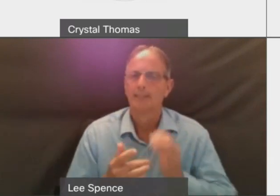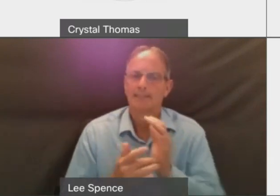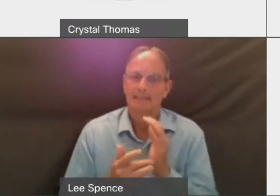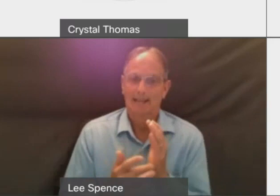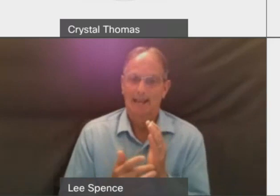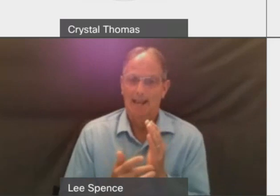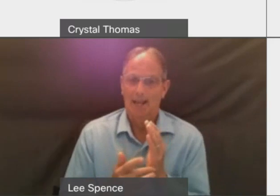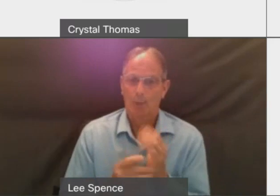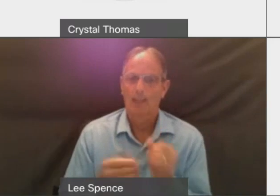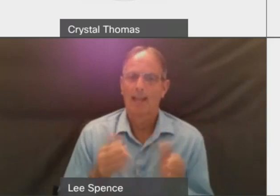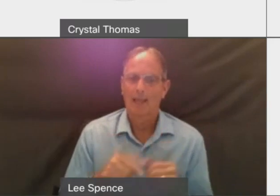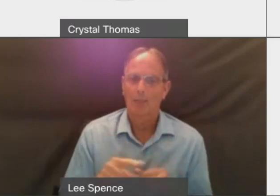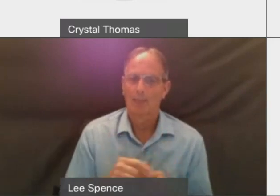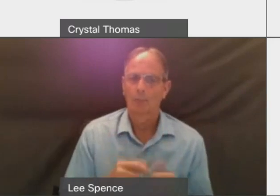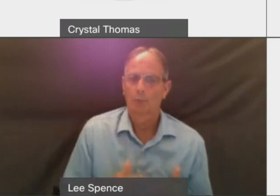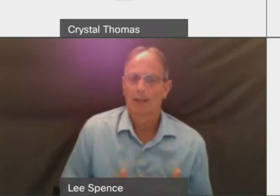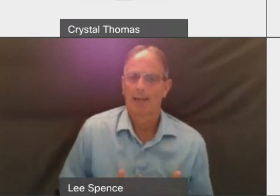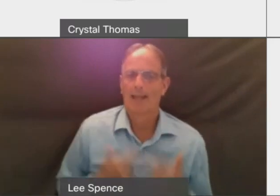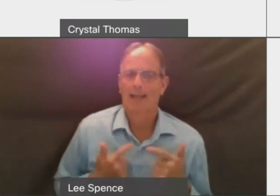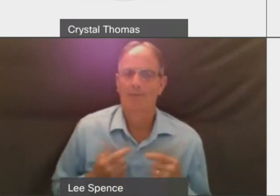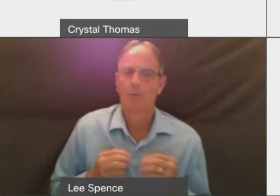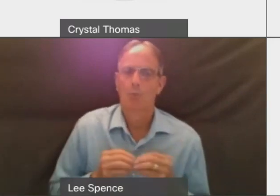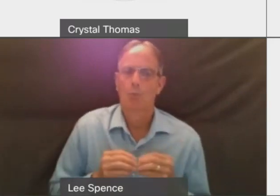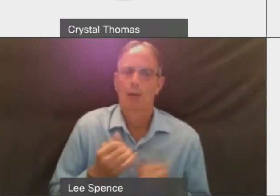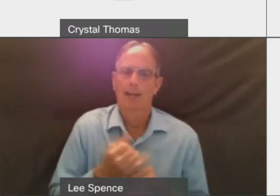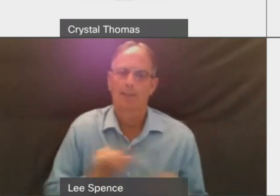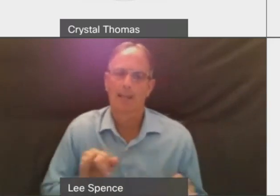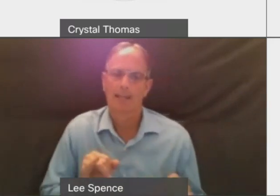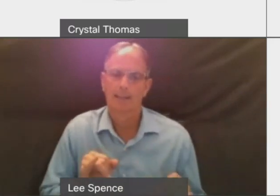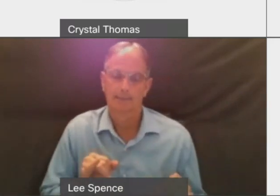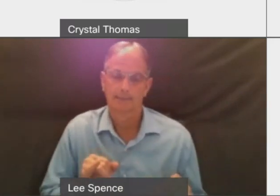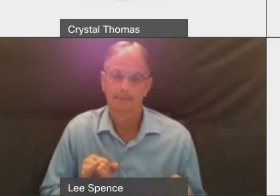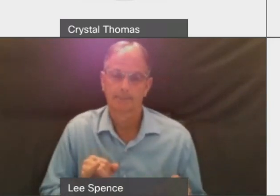technology that will allow them to live more independent in the community.